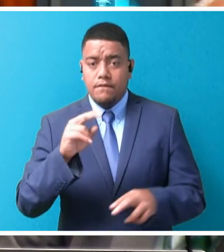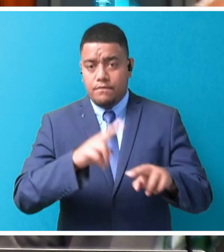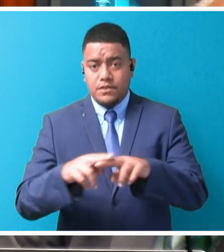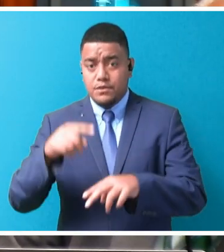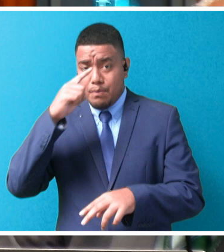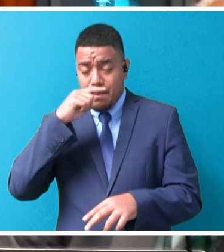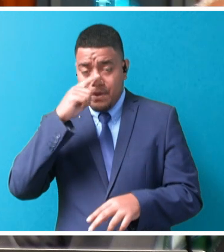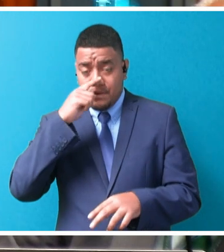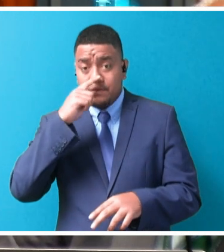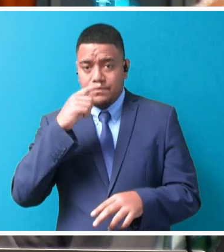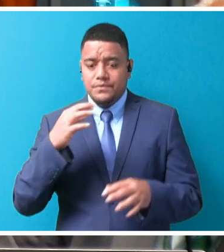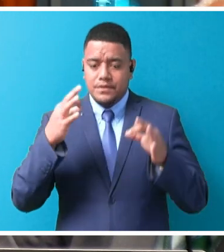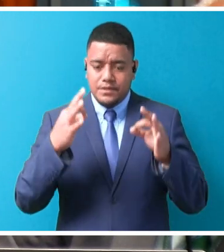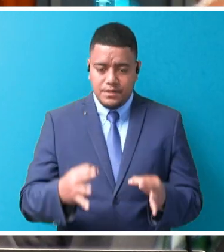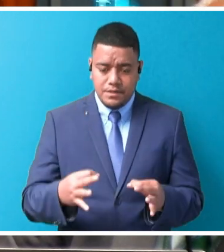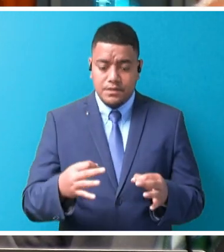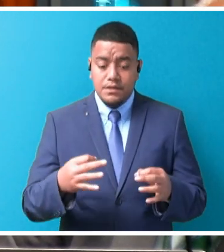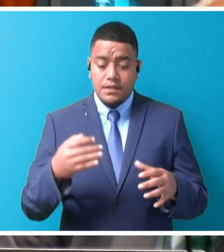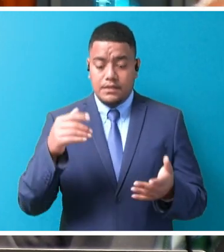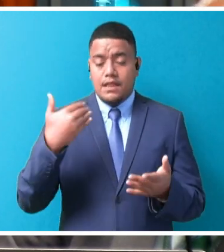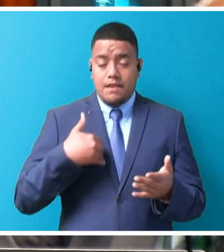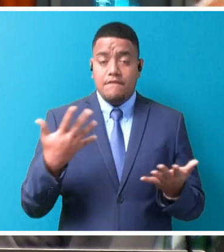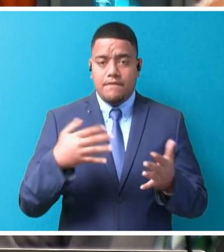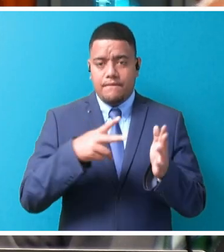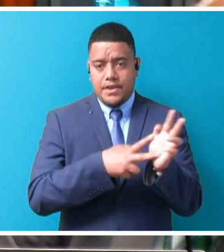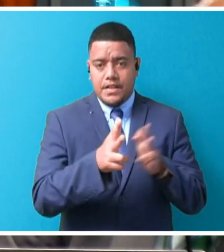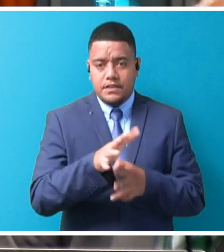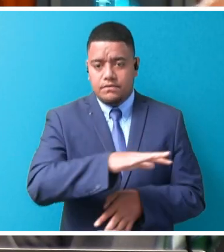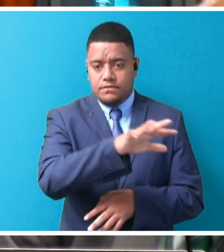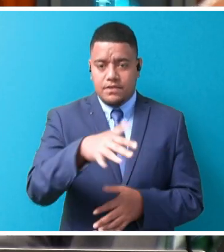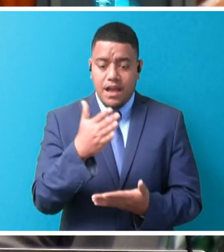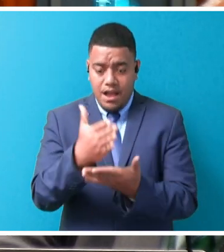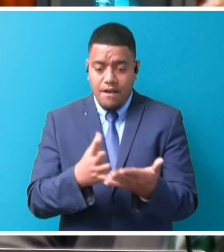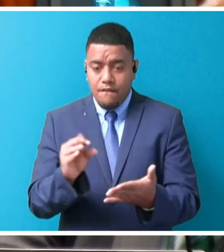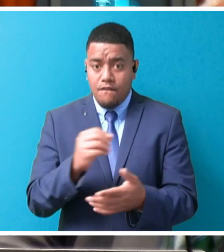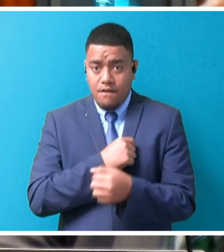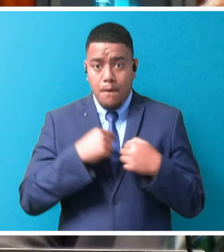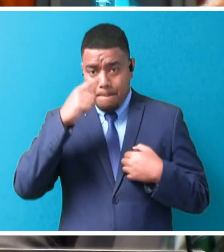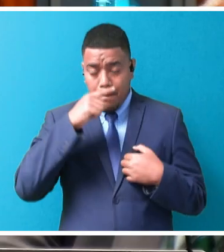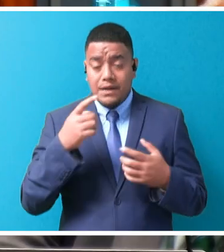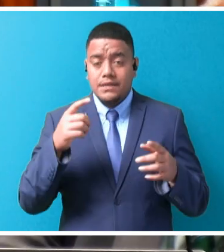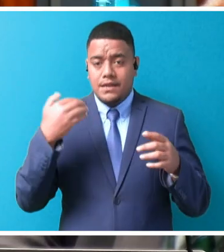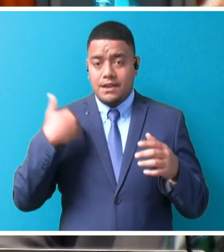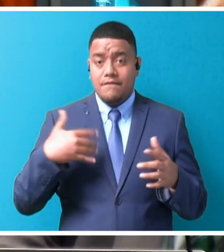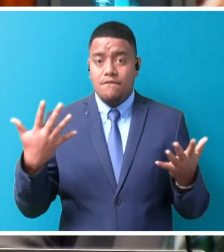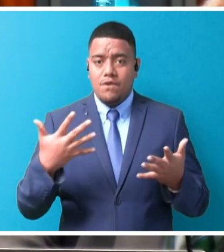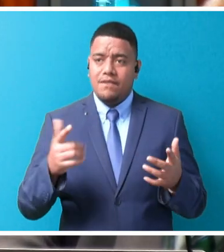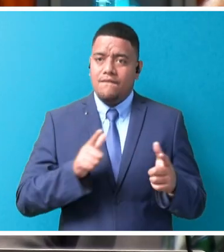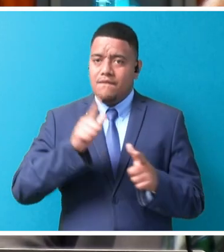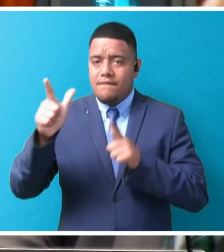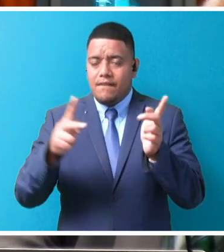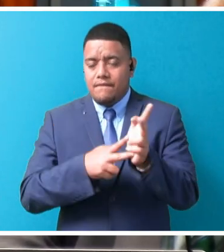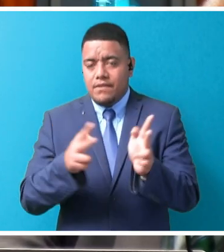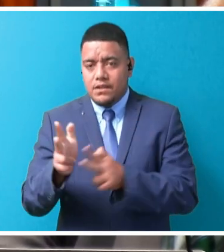population reside in the rural areas. That means nearly half of our citizens live outside major urban centers